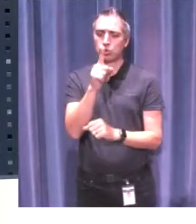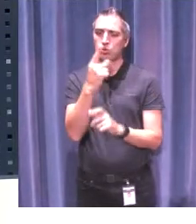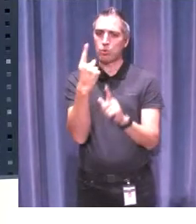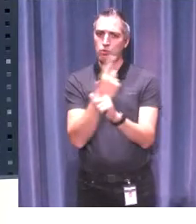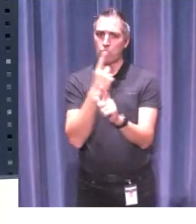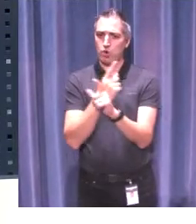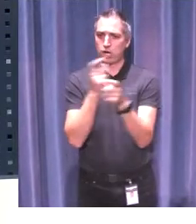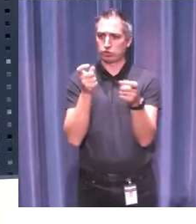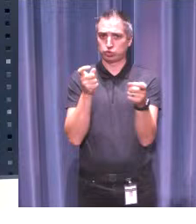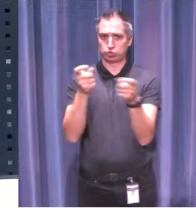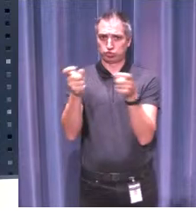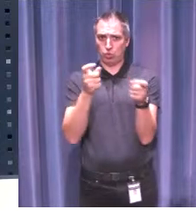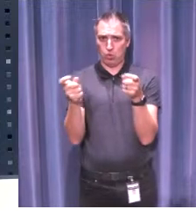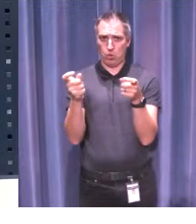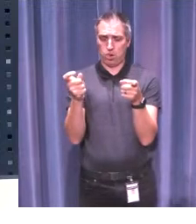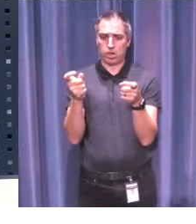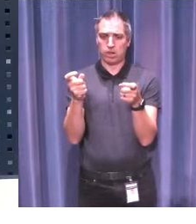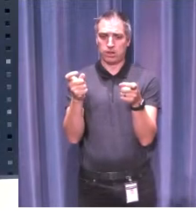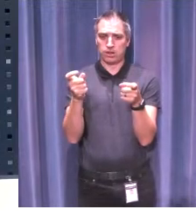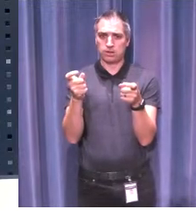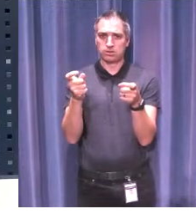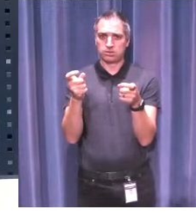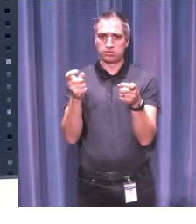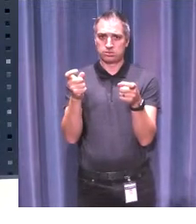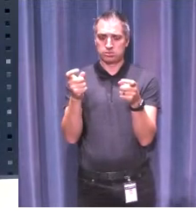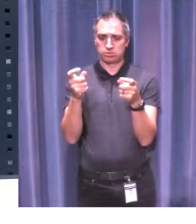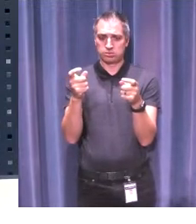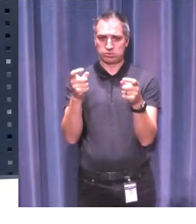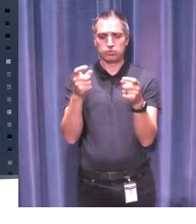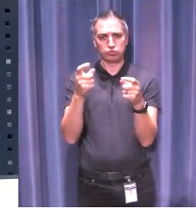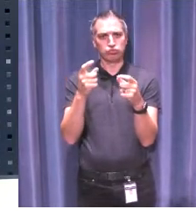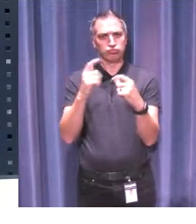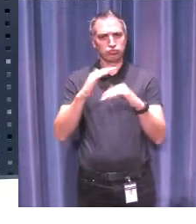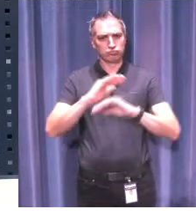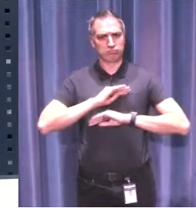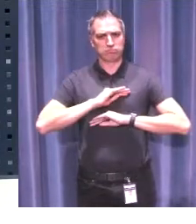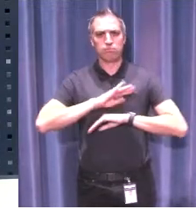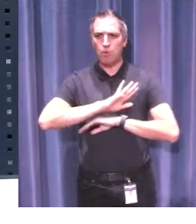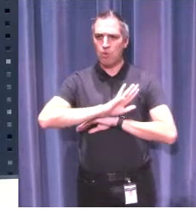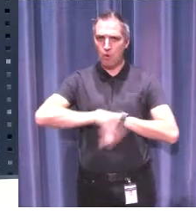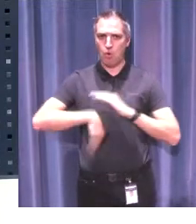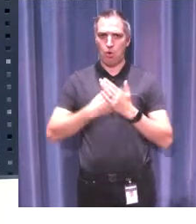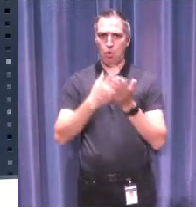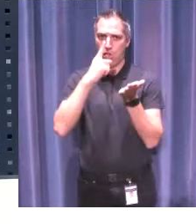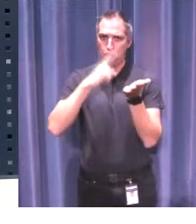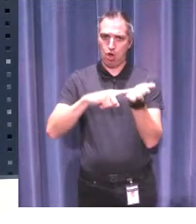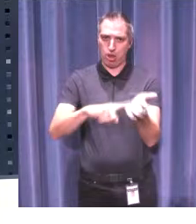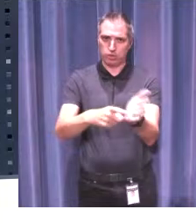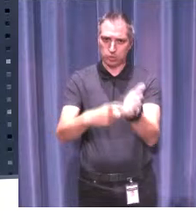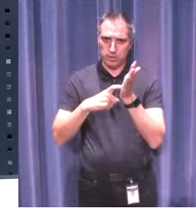place to meet all audit requirements.